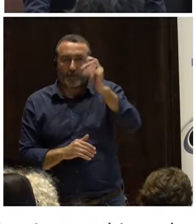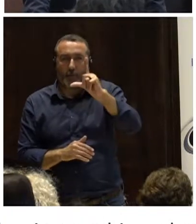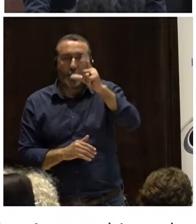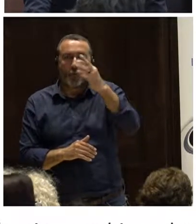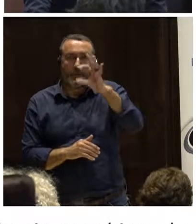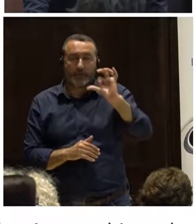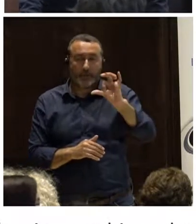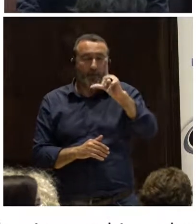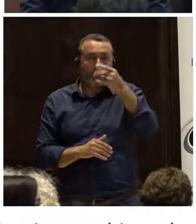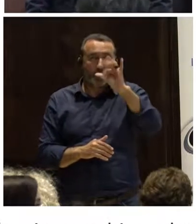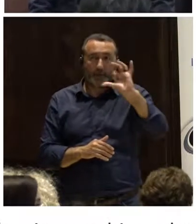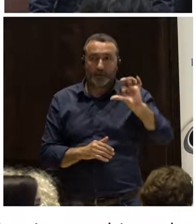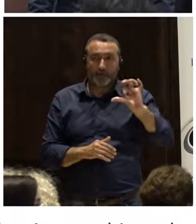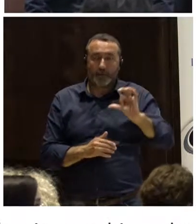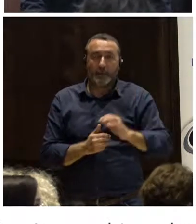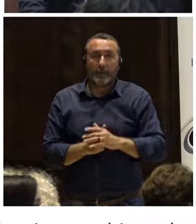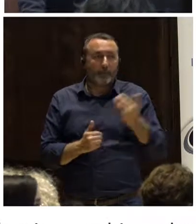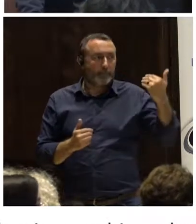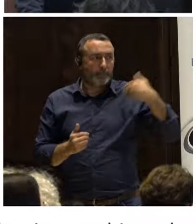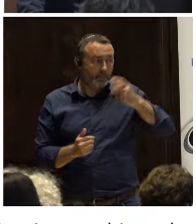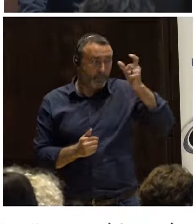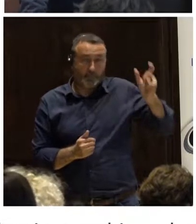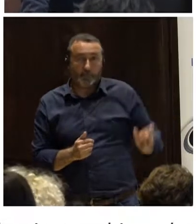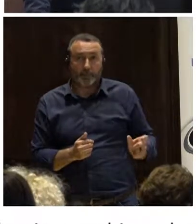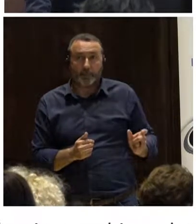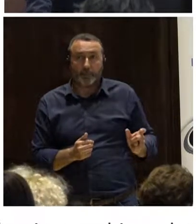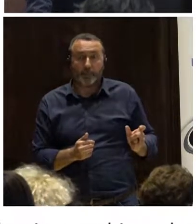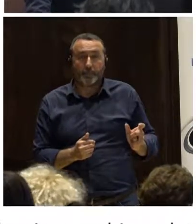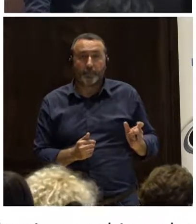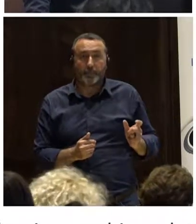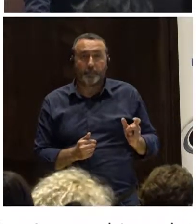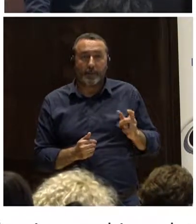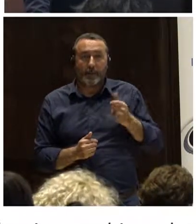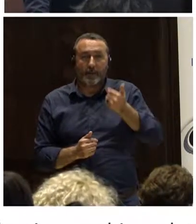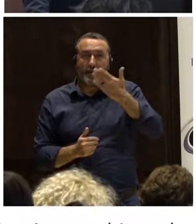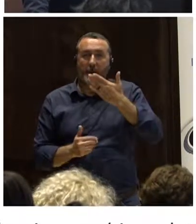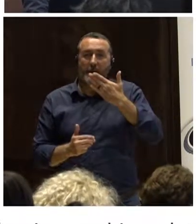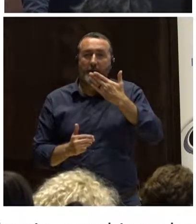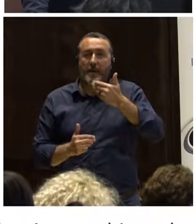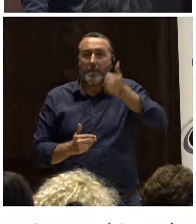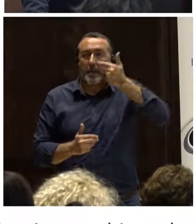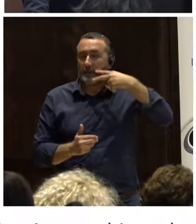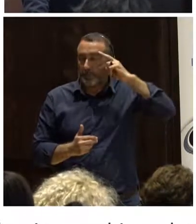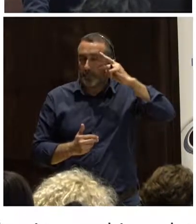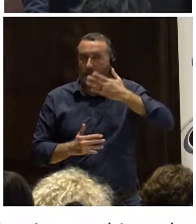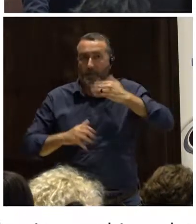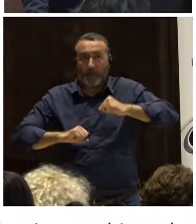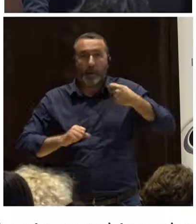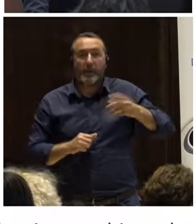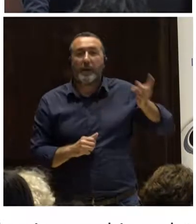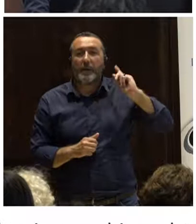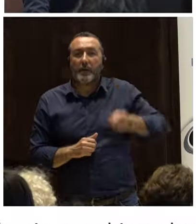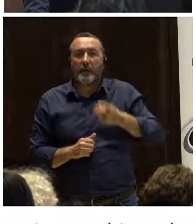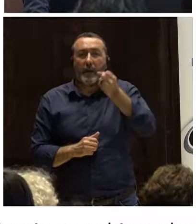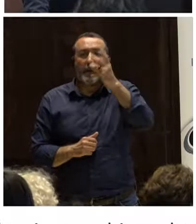table, so he's the most experienced person. He is the director of ANDITEC,